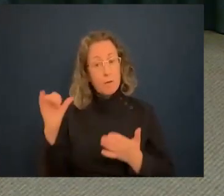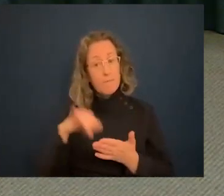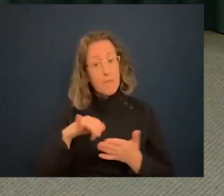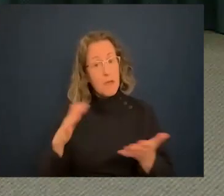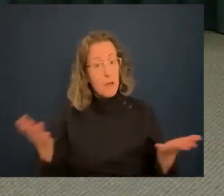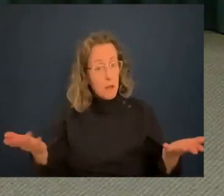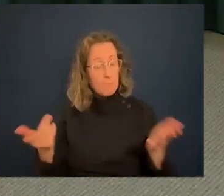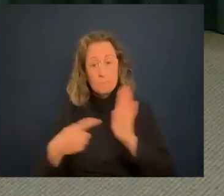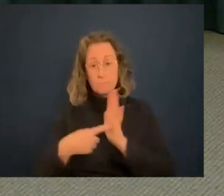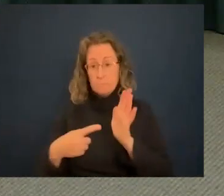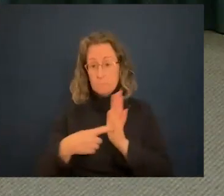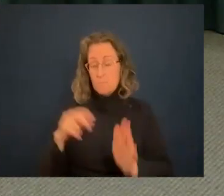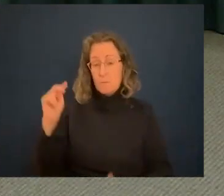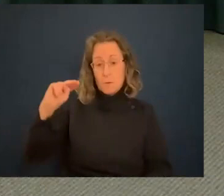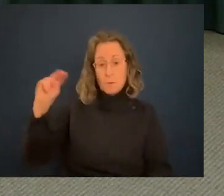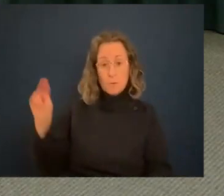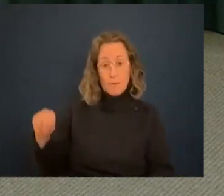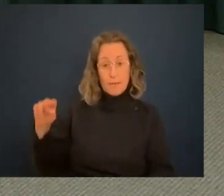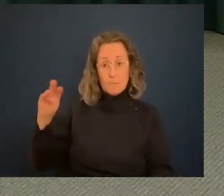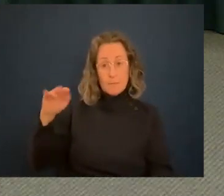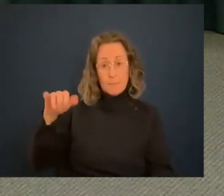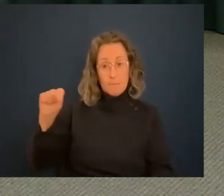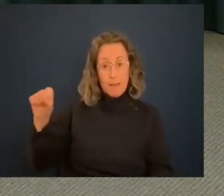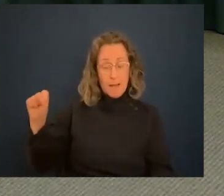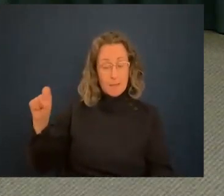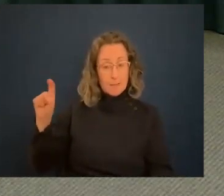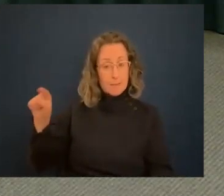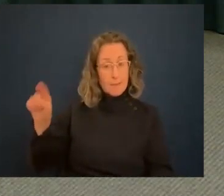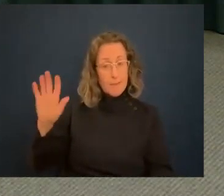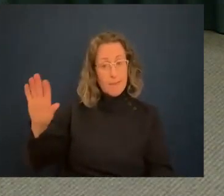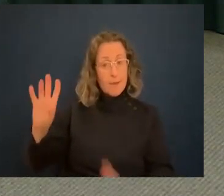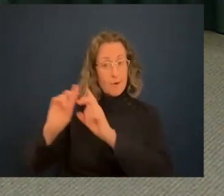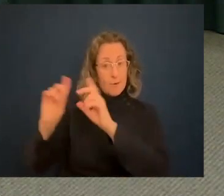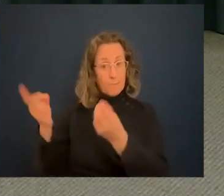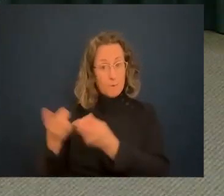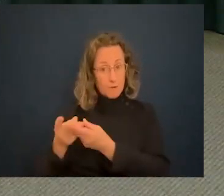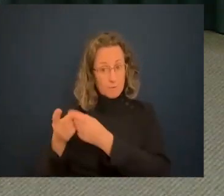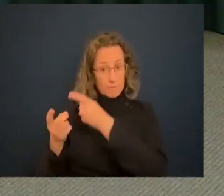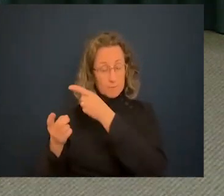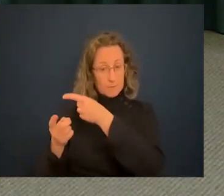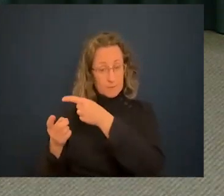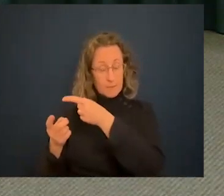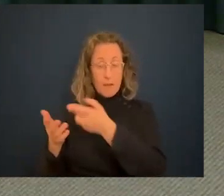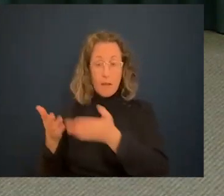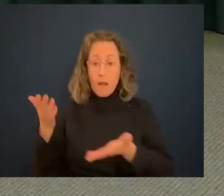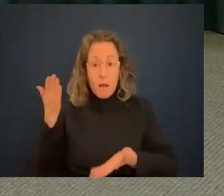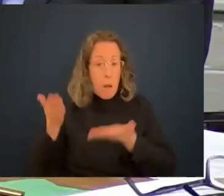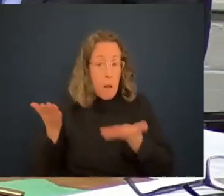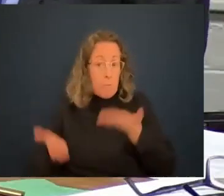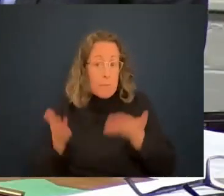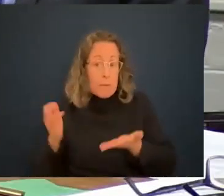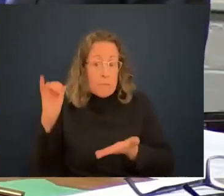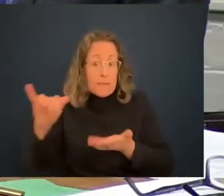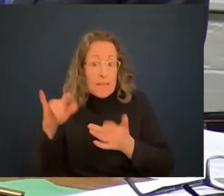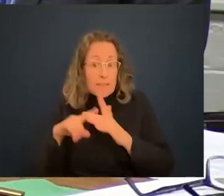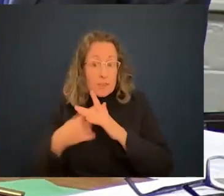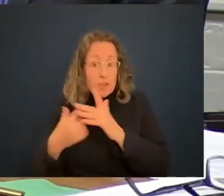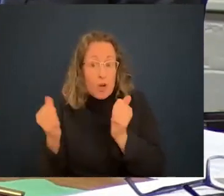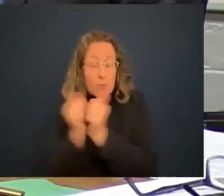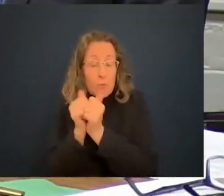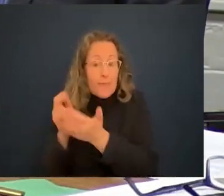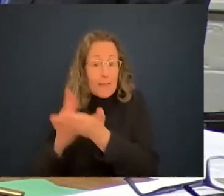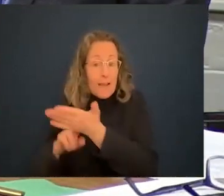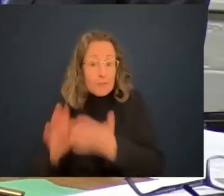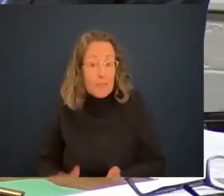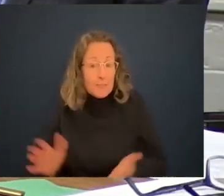Northampton uh uh Department maybe that started with a with a independent um review by a contract or something